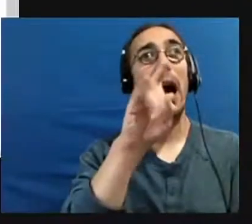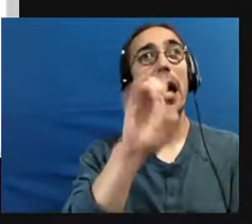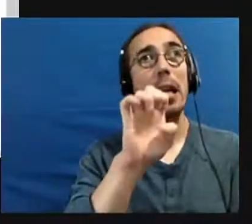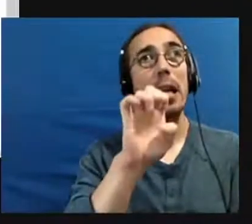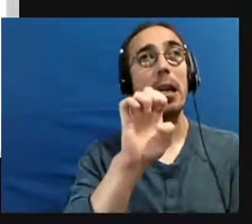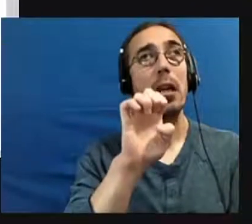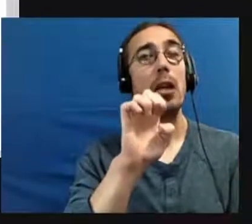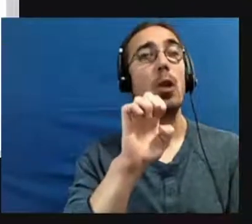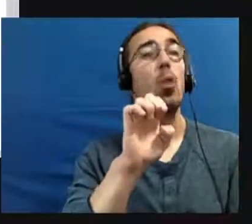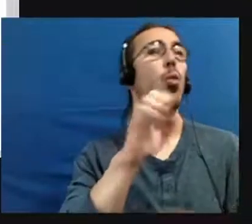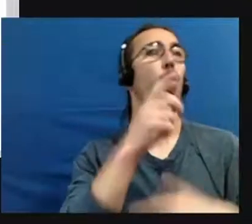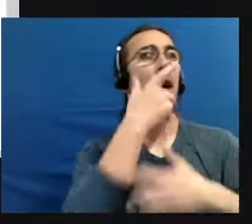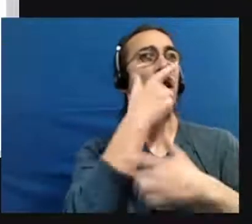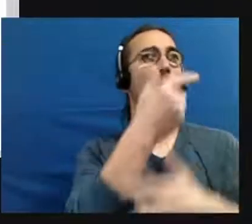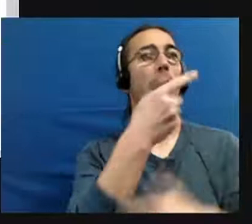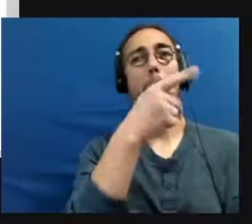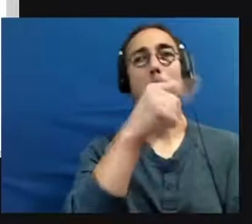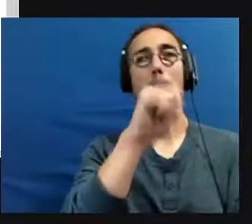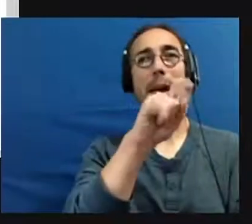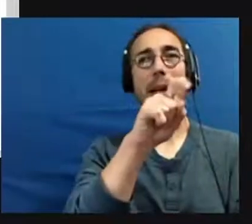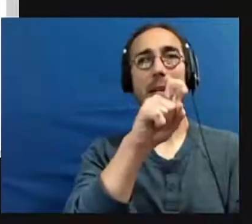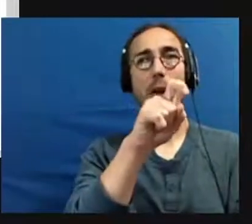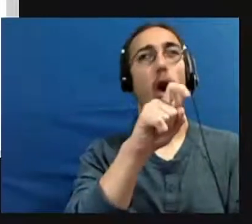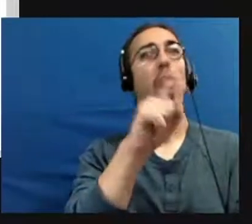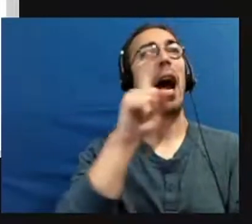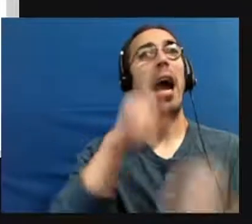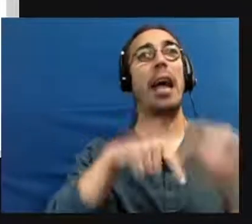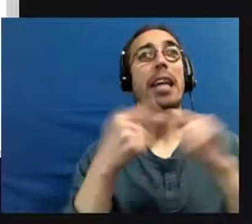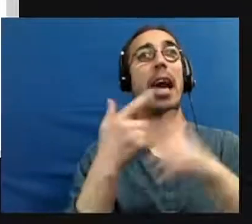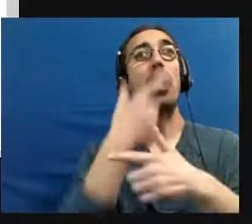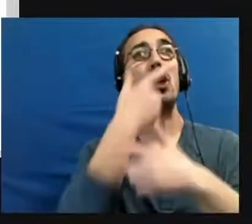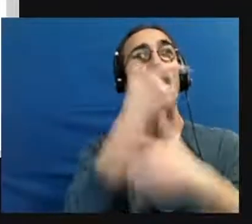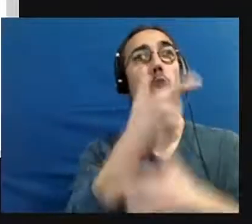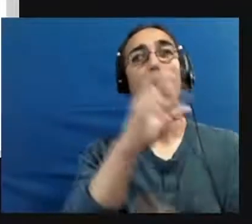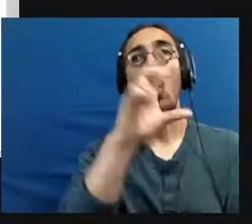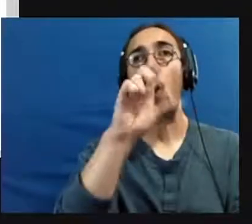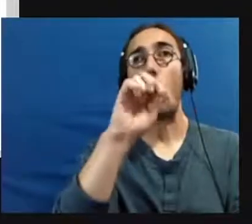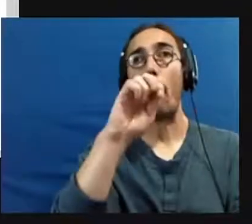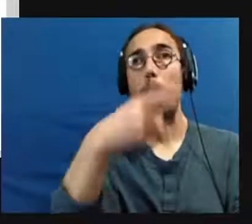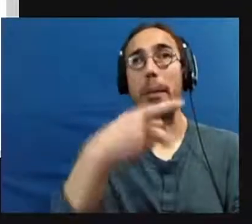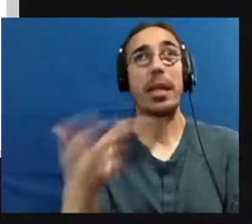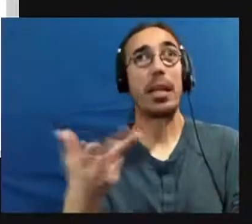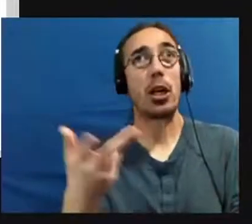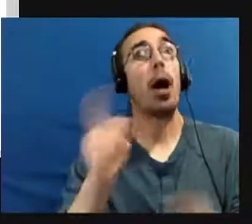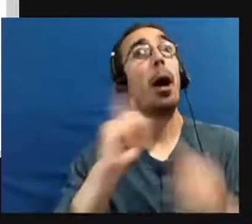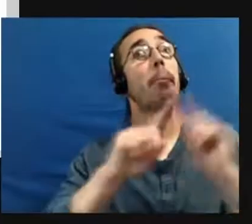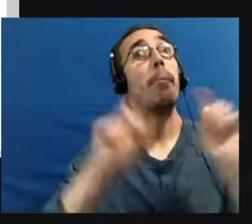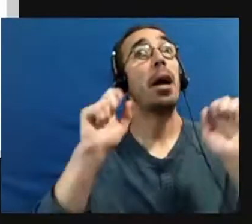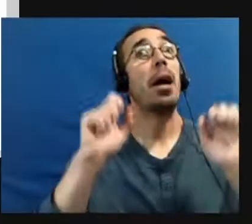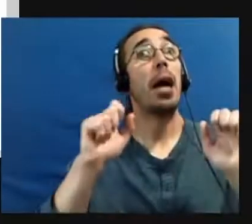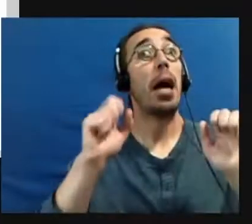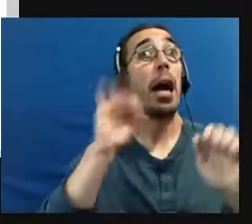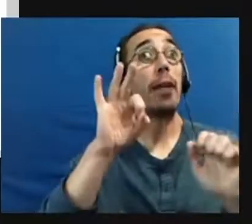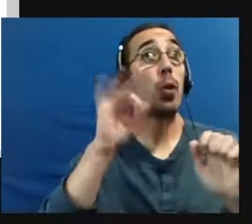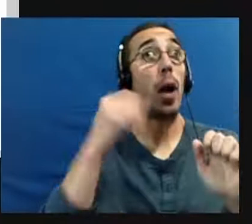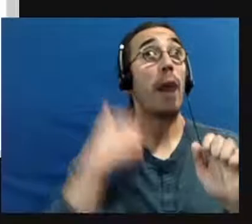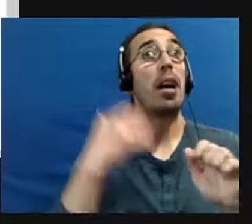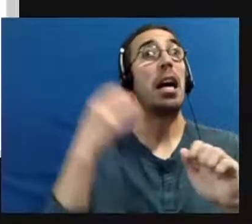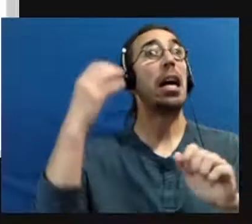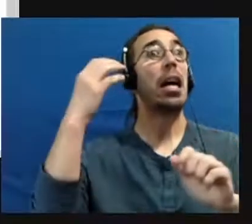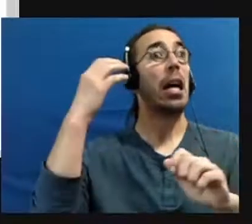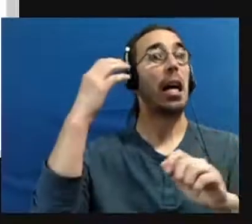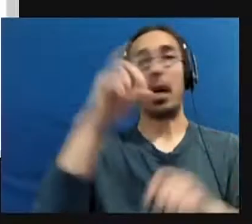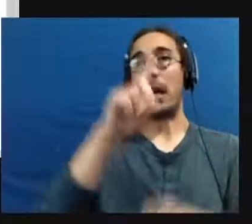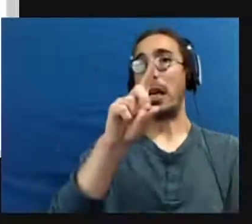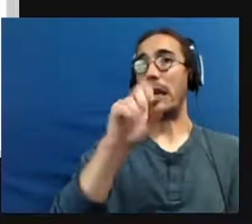documentary. It's Pixar, so obviously I can't show you, Loop here, but it's really good. If you have access to Disney Plus, please watch it. It's absolutely gorgeous.